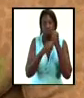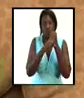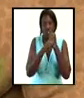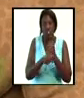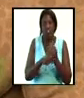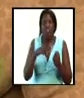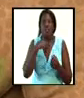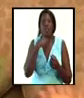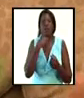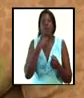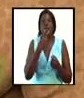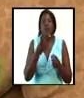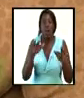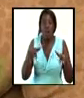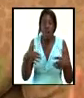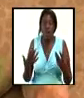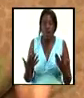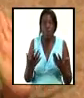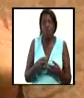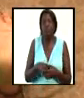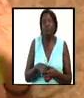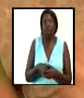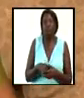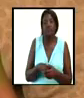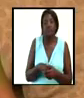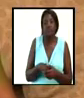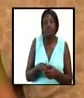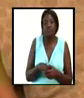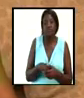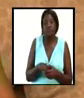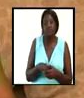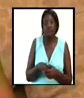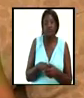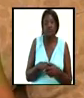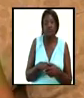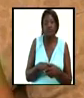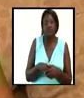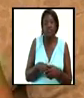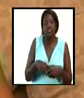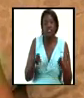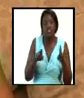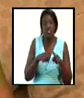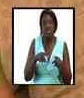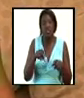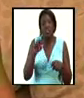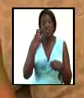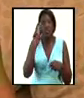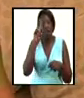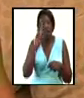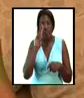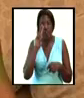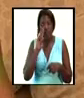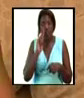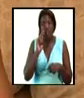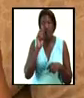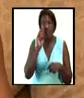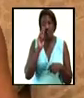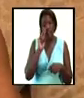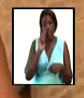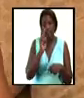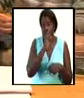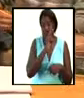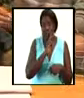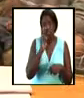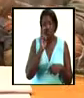tone of a statement. Lastly, they are often introduced by verbs yelled, shouted, exclaimed, and